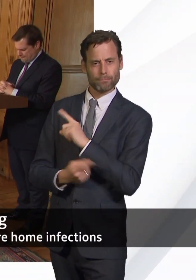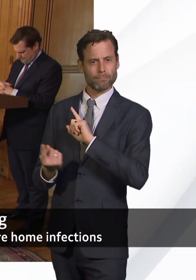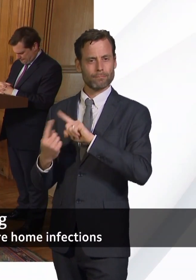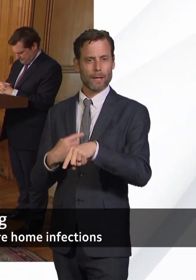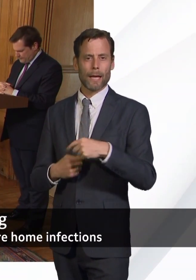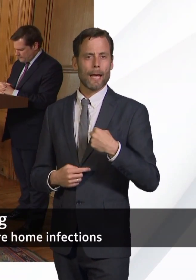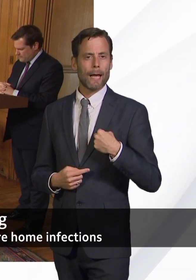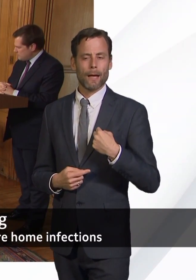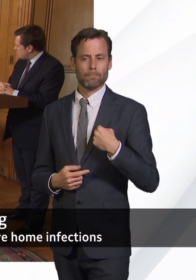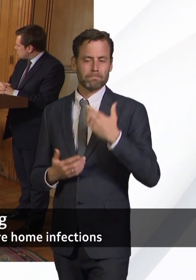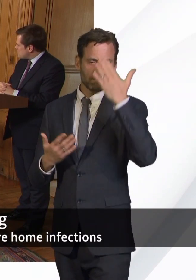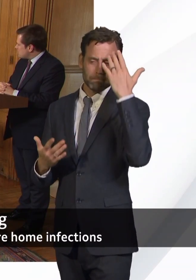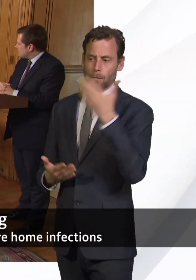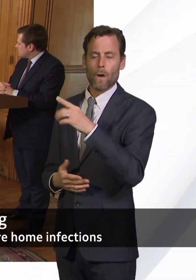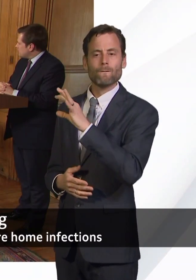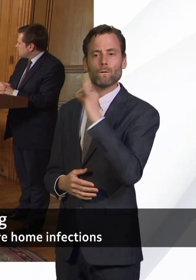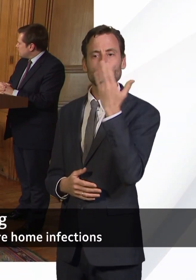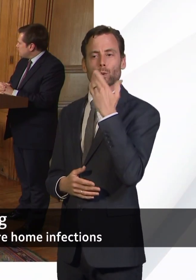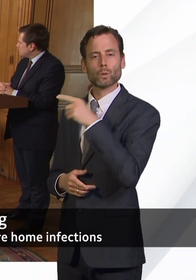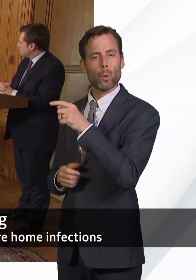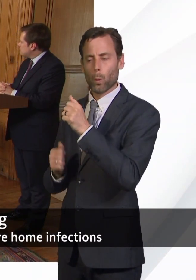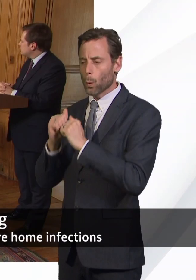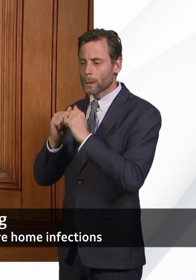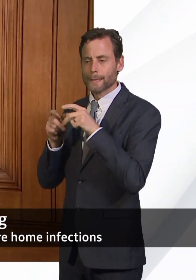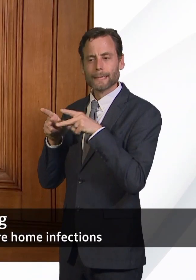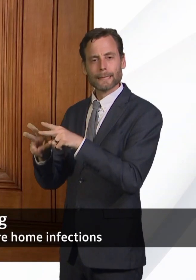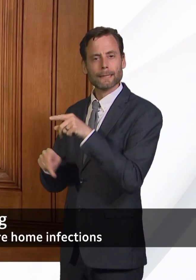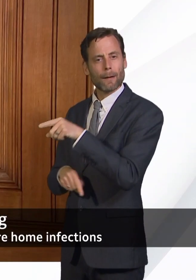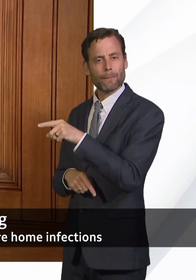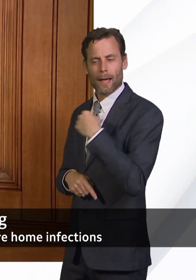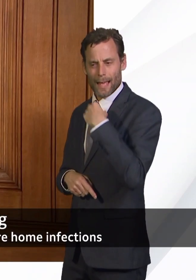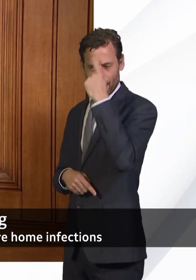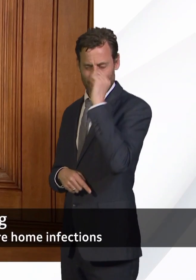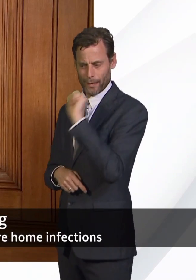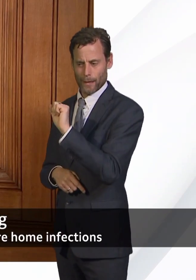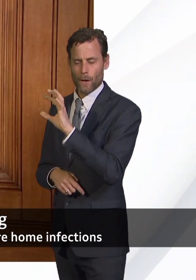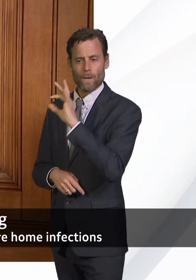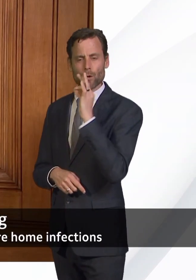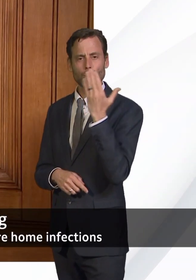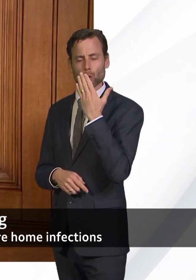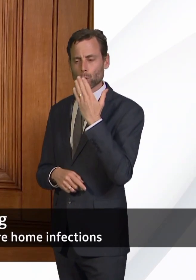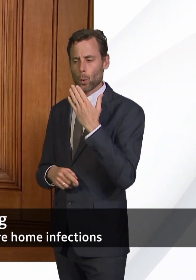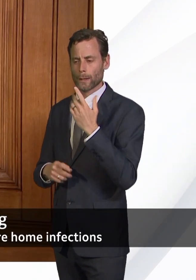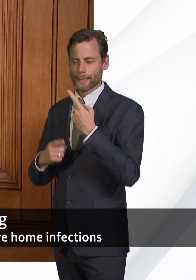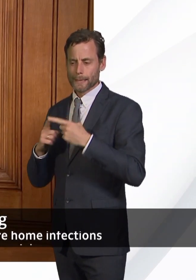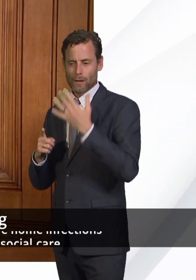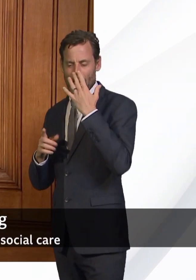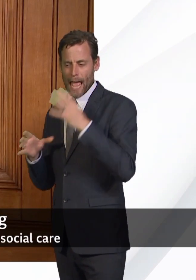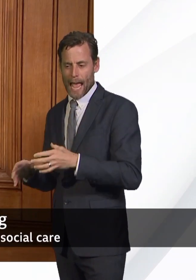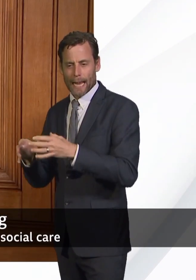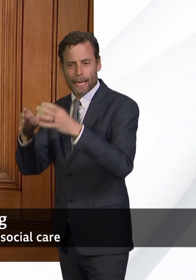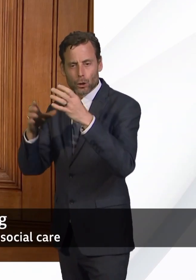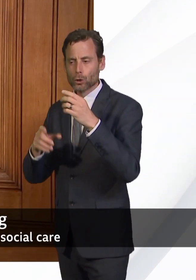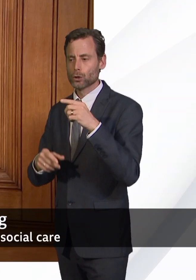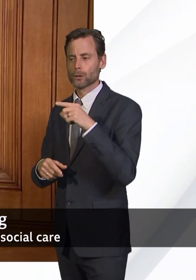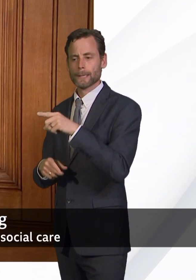particularly familiar with the French school system, apart from knowing that they probably have slightly different age groups and day timing. So I think the important